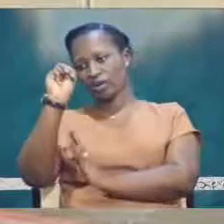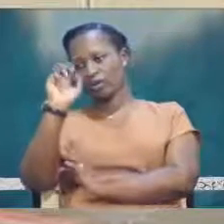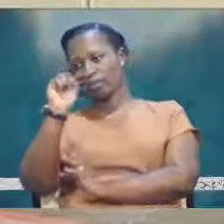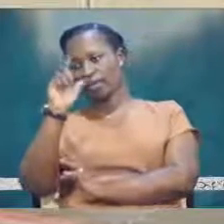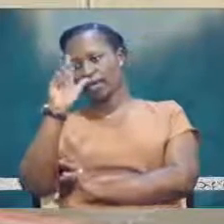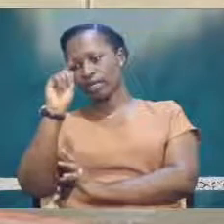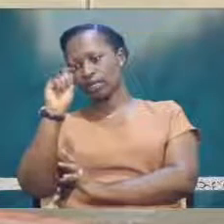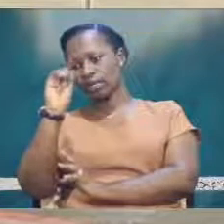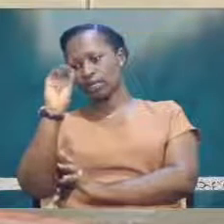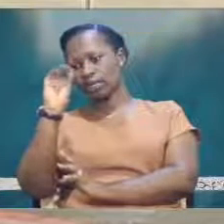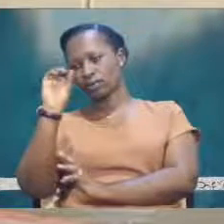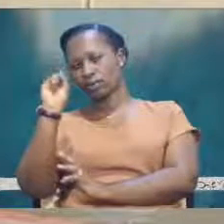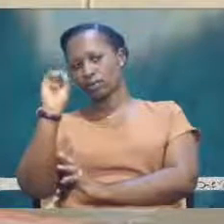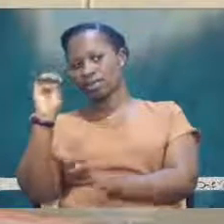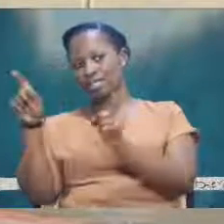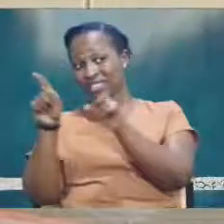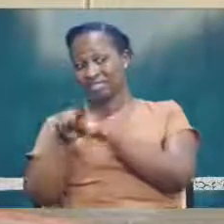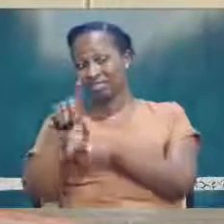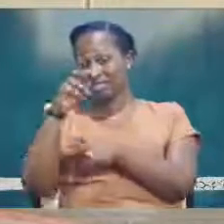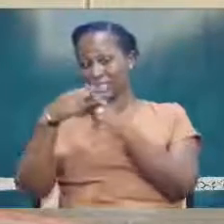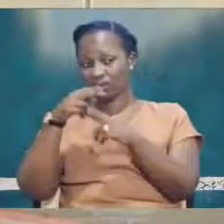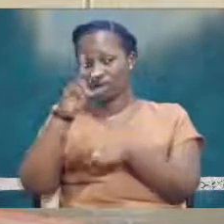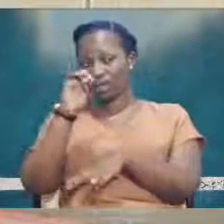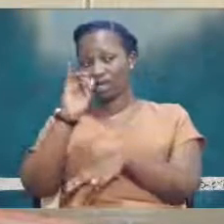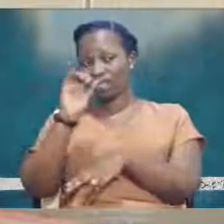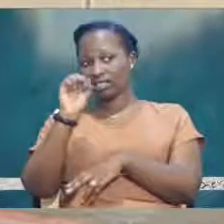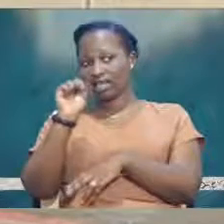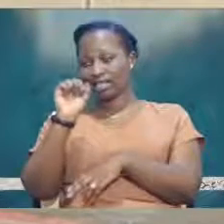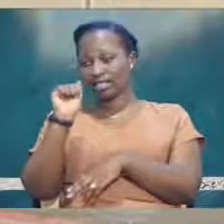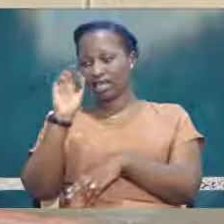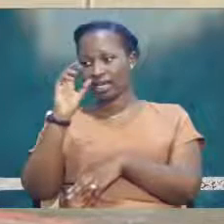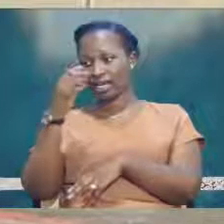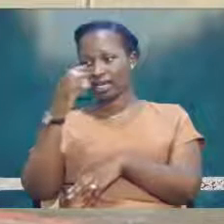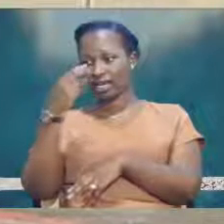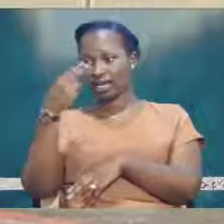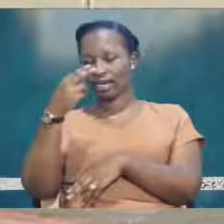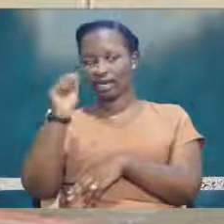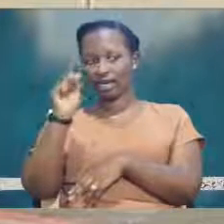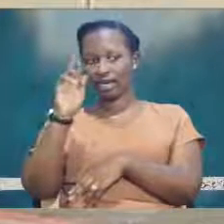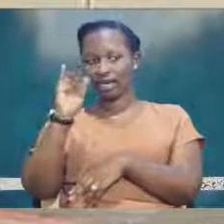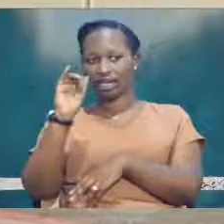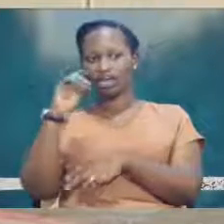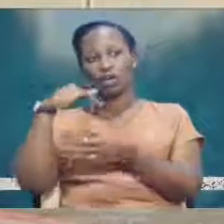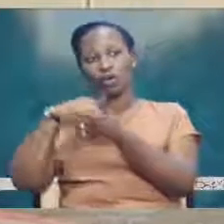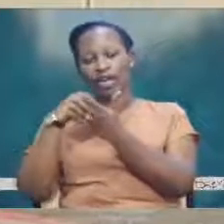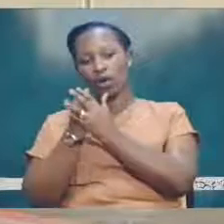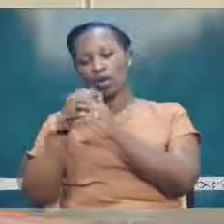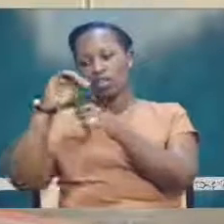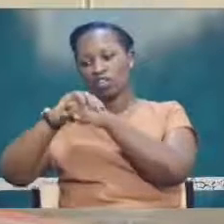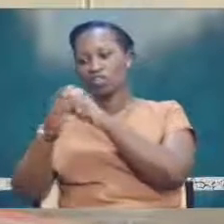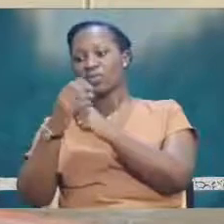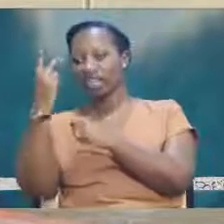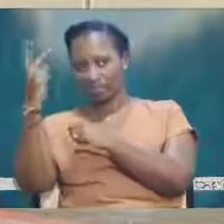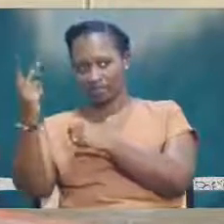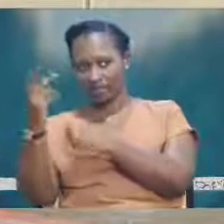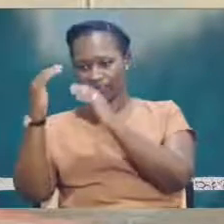formed from glucose and glucose. Lactose we find in breast milk is a disaccharide